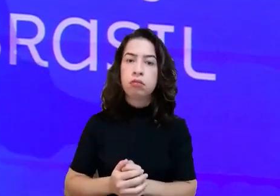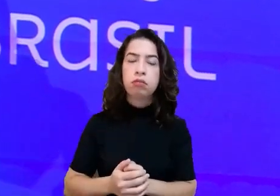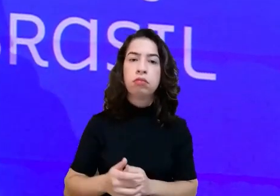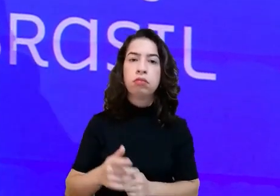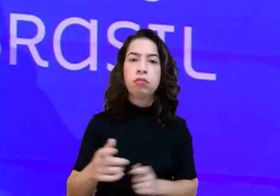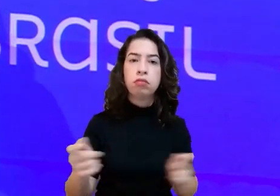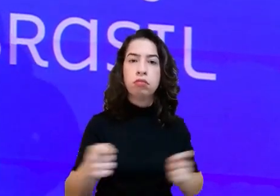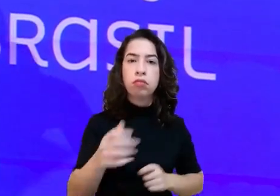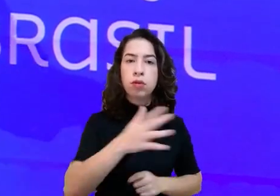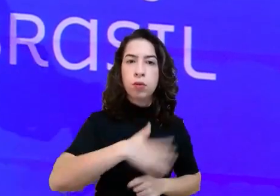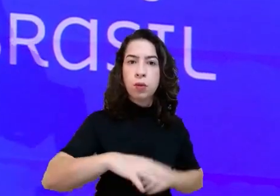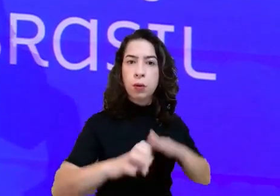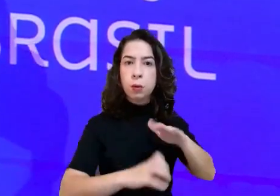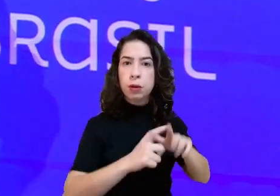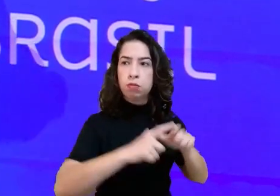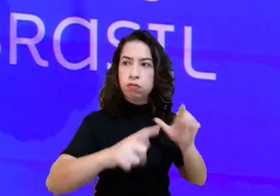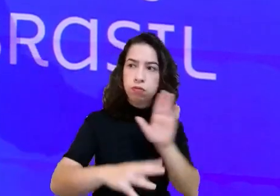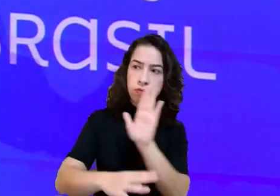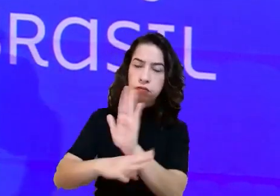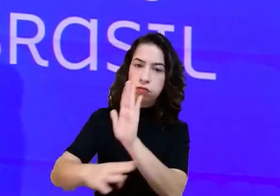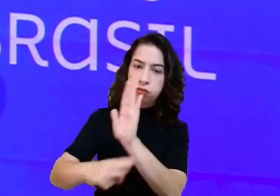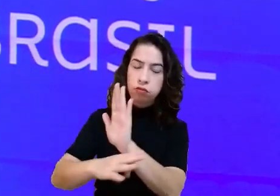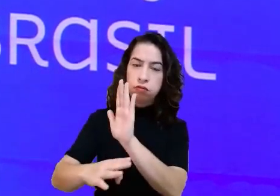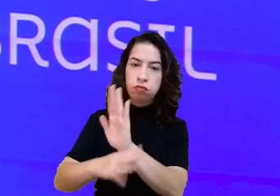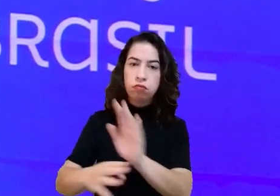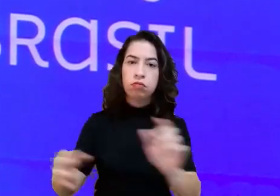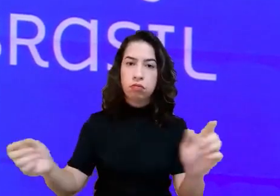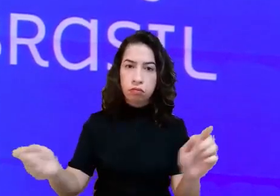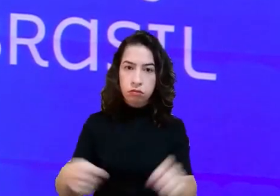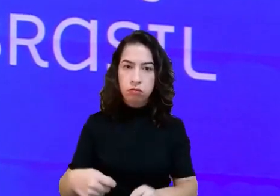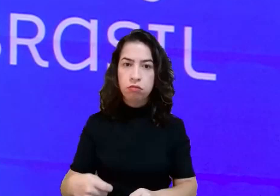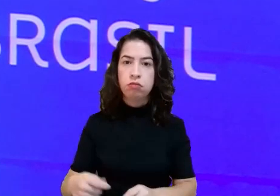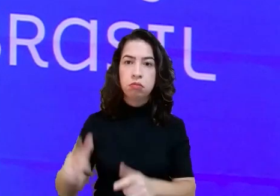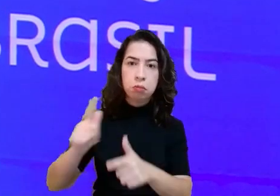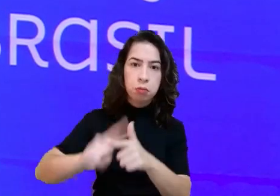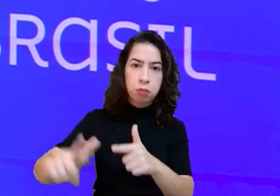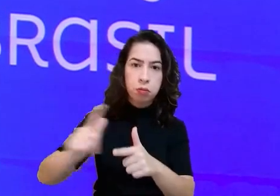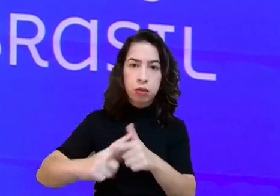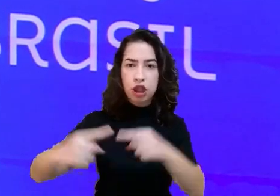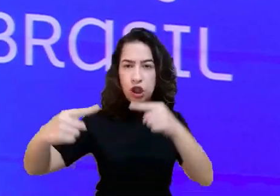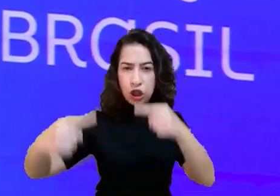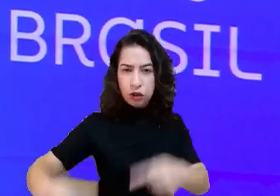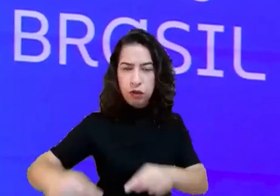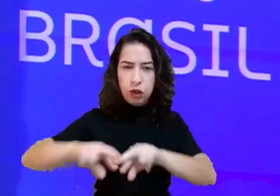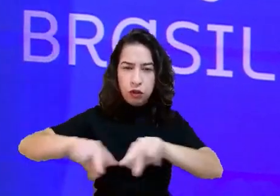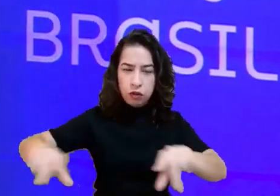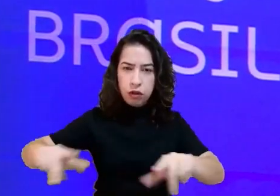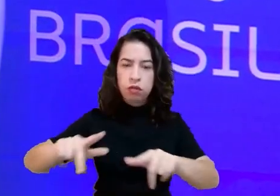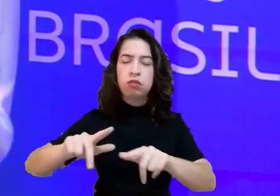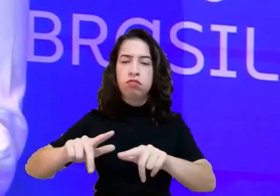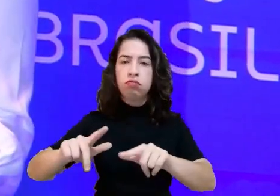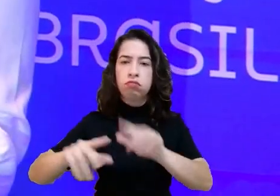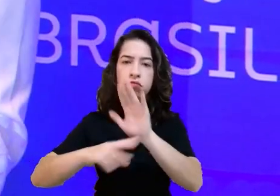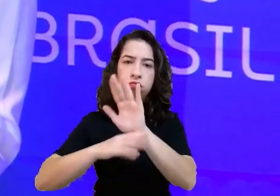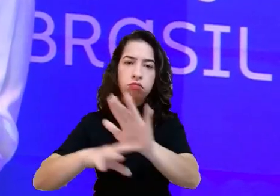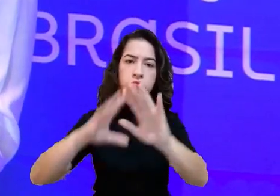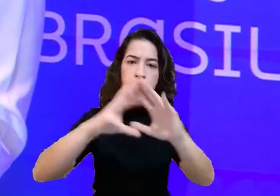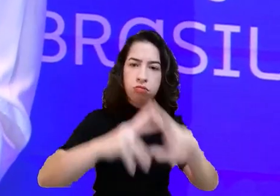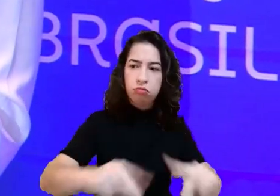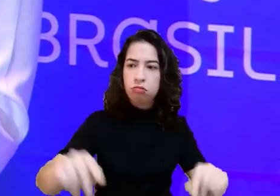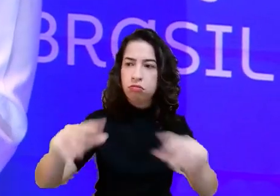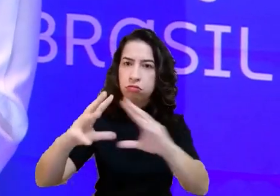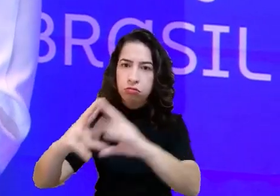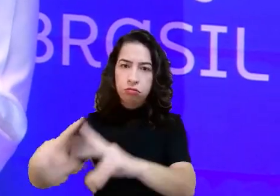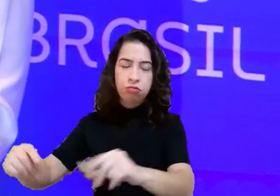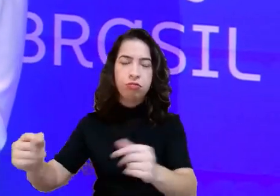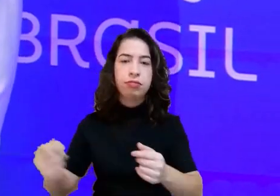receive the support of large companies and they can scale and really bring solutions to these challenges that we face. So to talk a